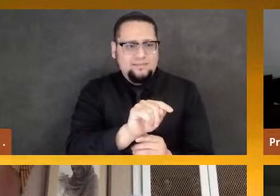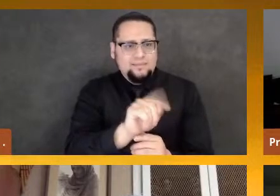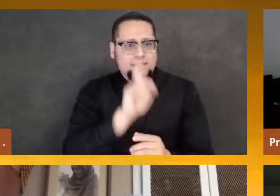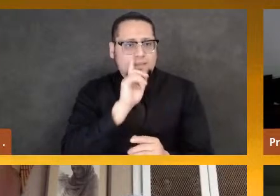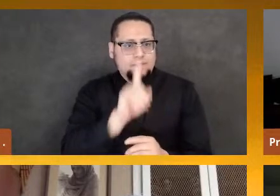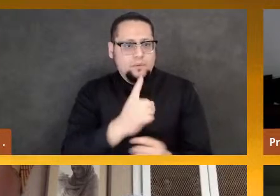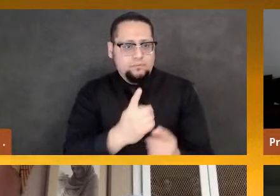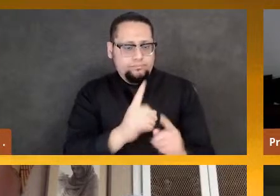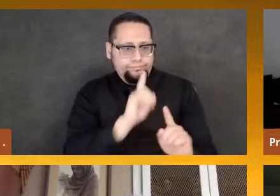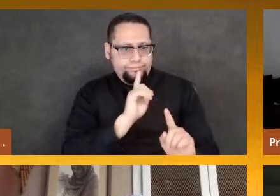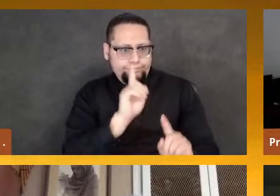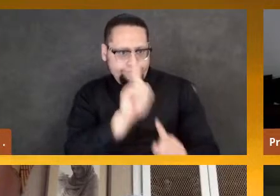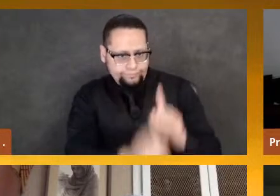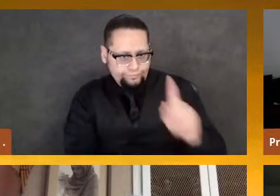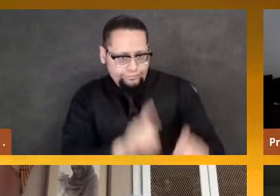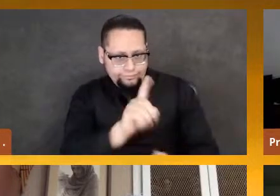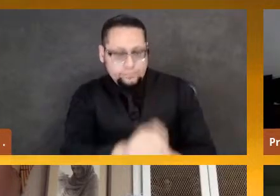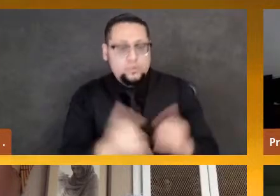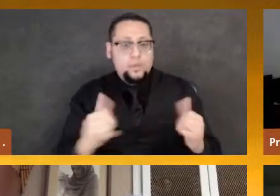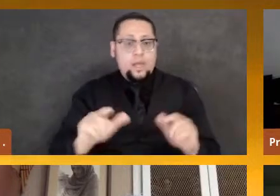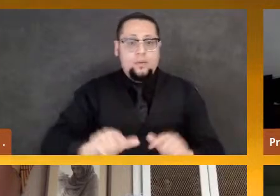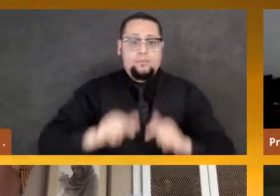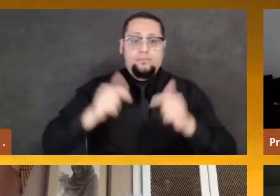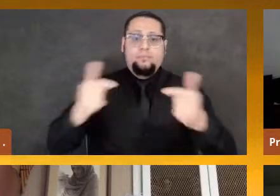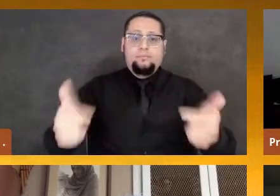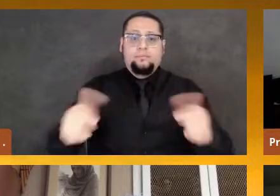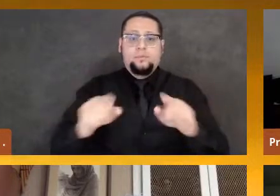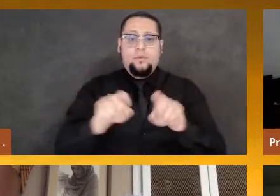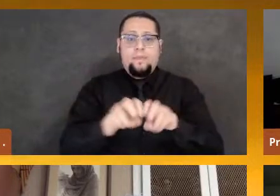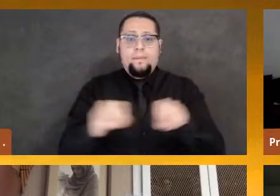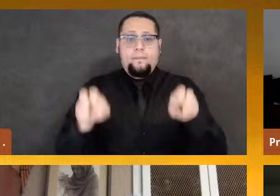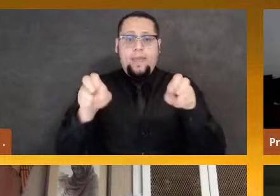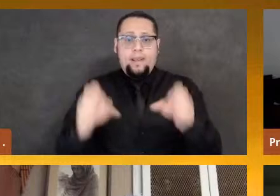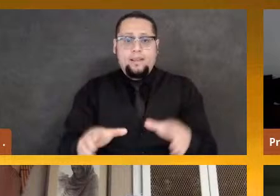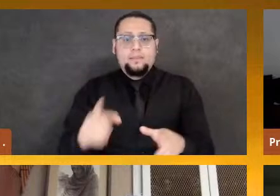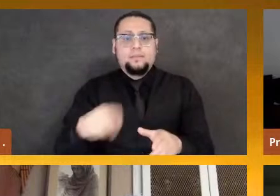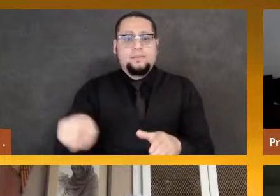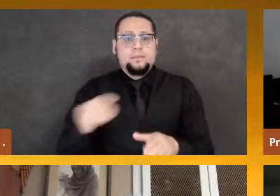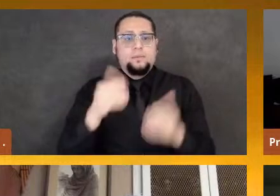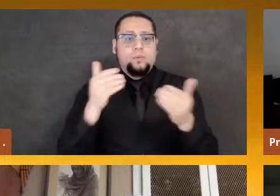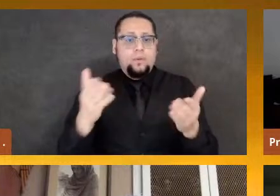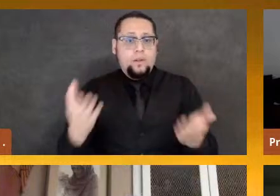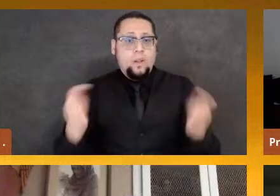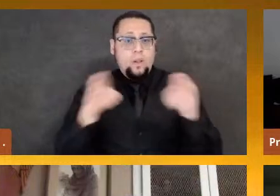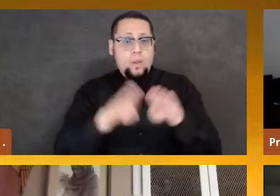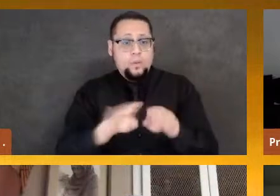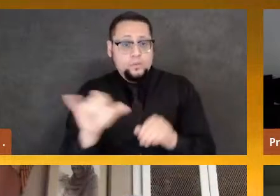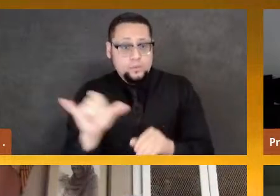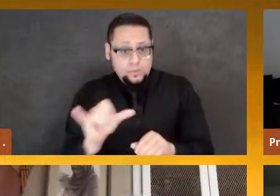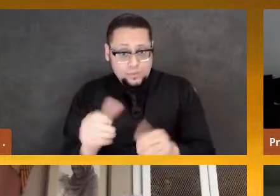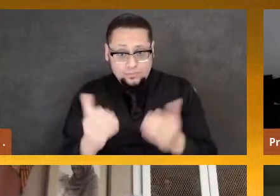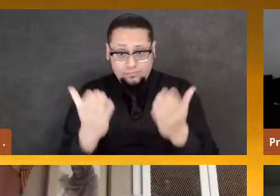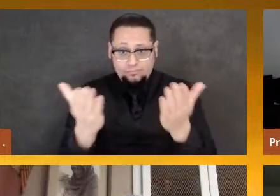and pass it over to our panelists and allow them to close out as well.